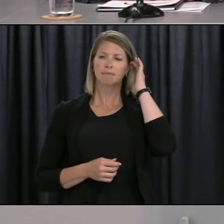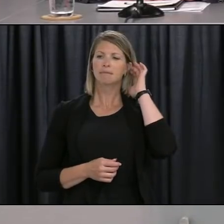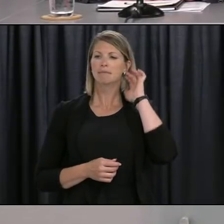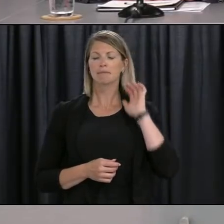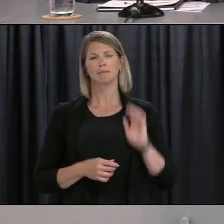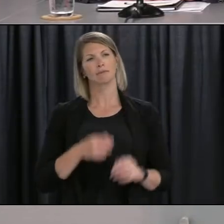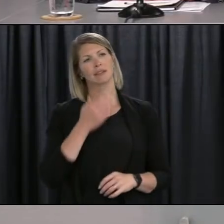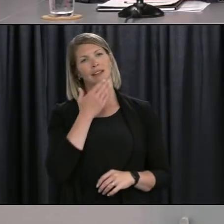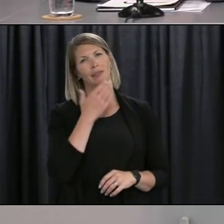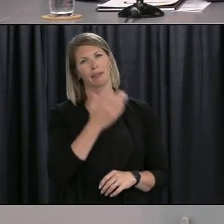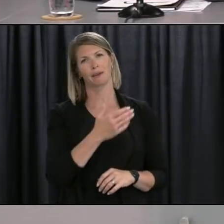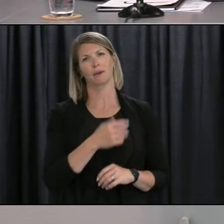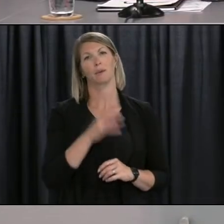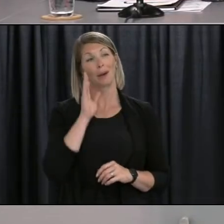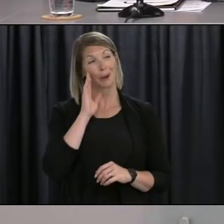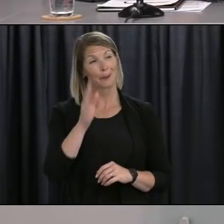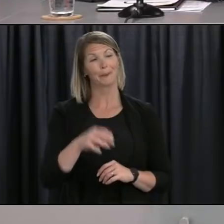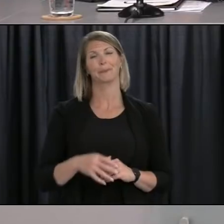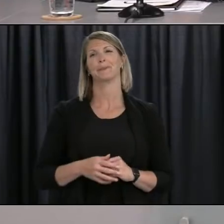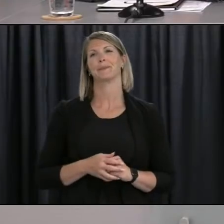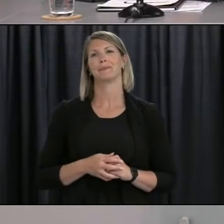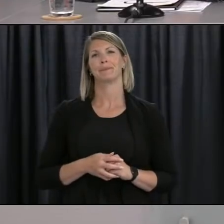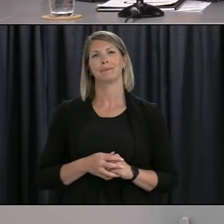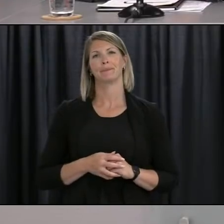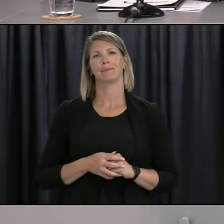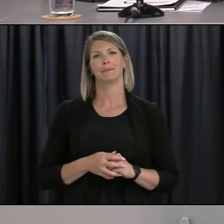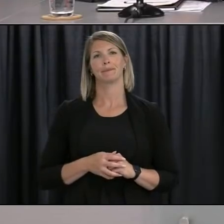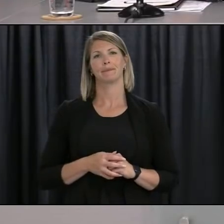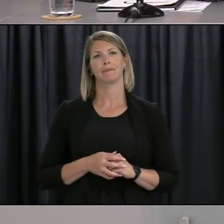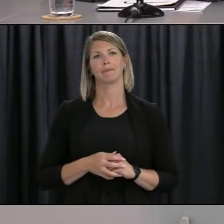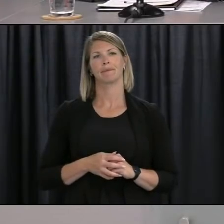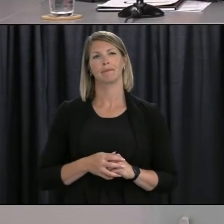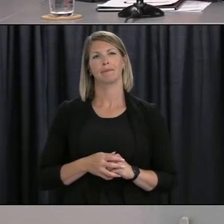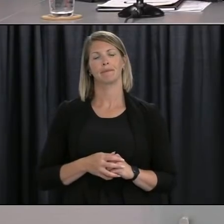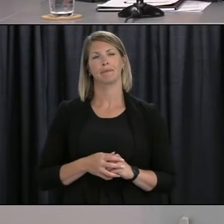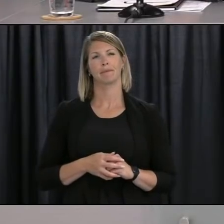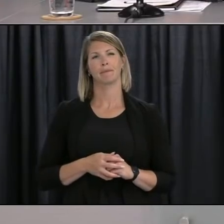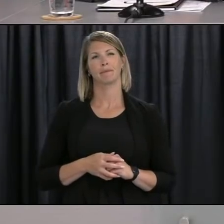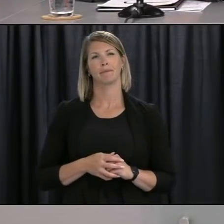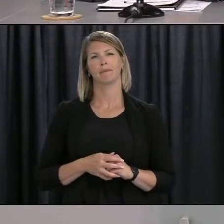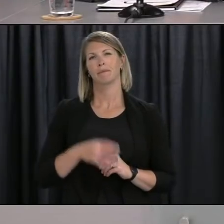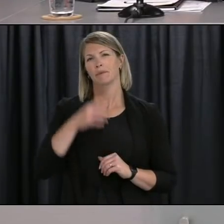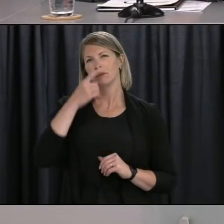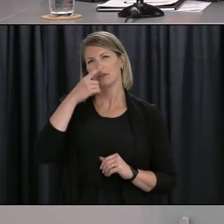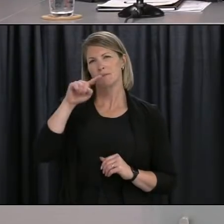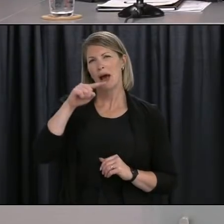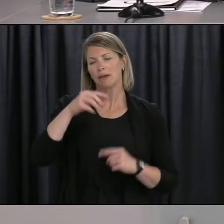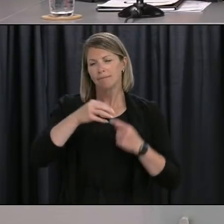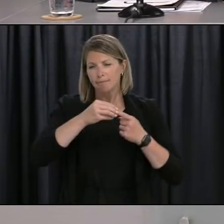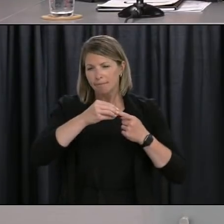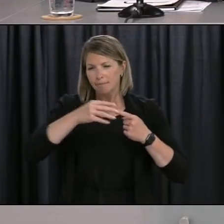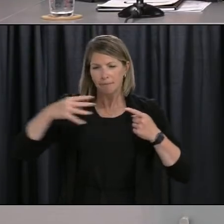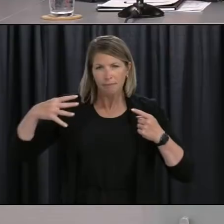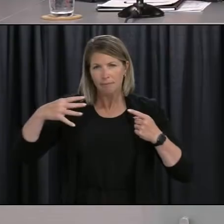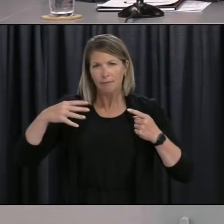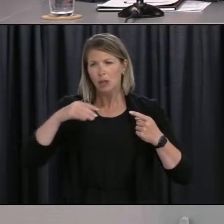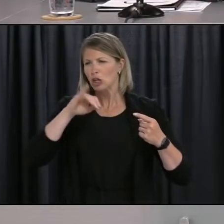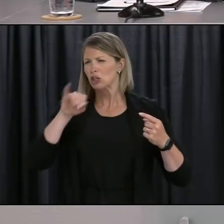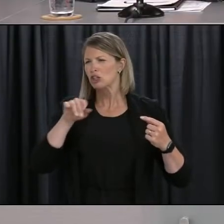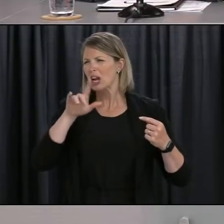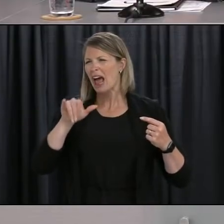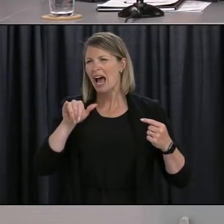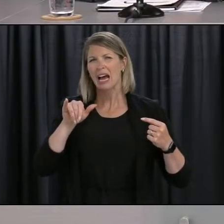Thank you. Hi. Wondering first, I'm looking to have again more detail about the opening up of the border in July